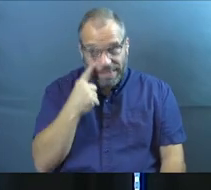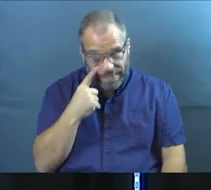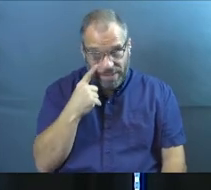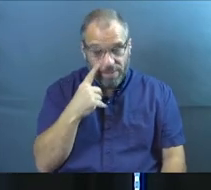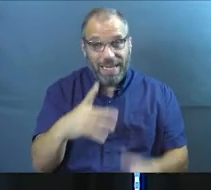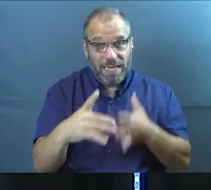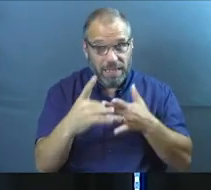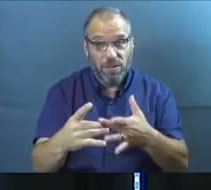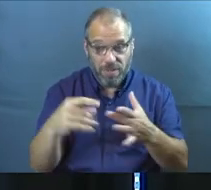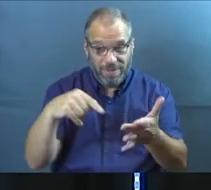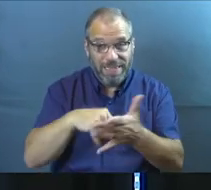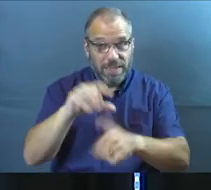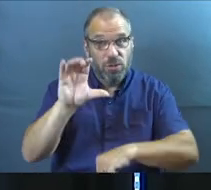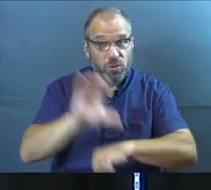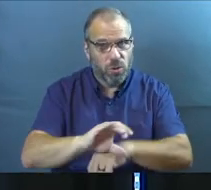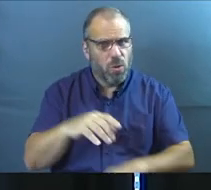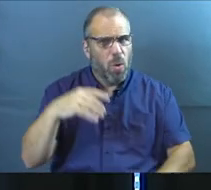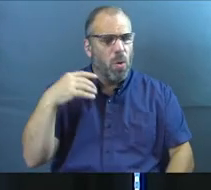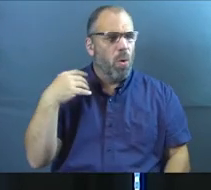leadership for decades,